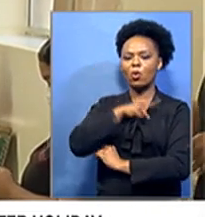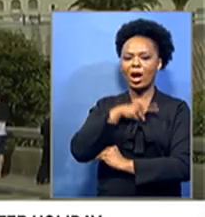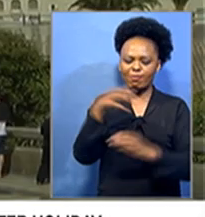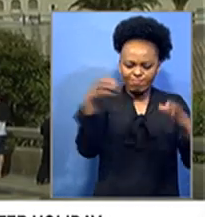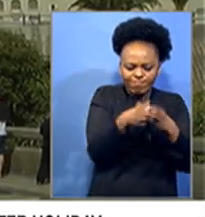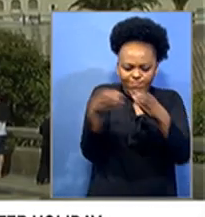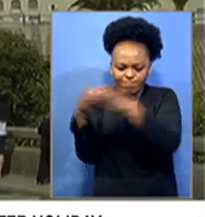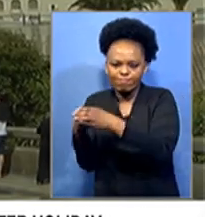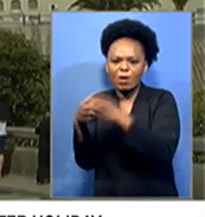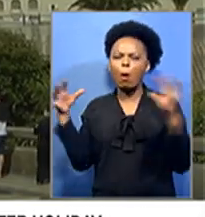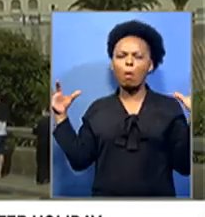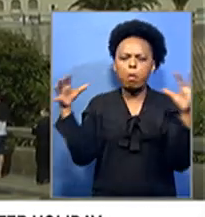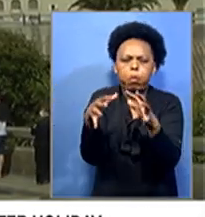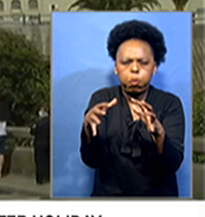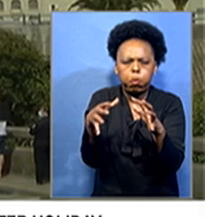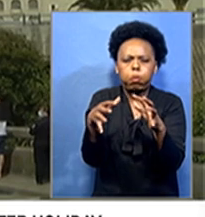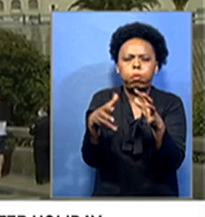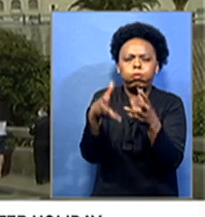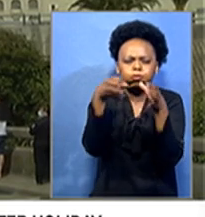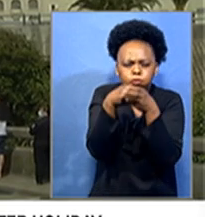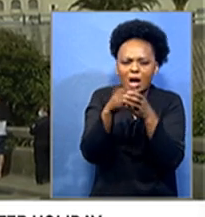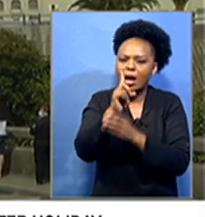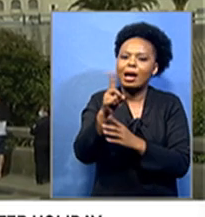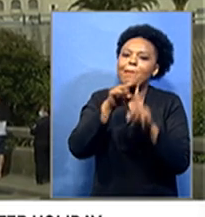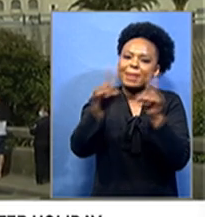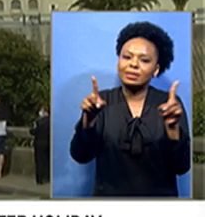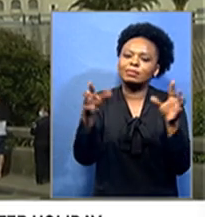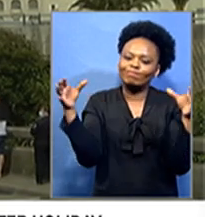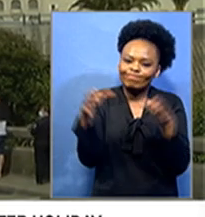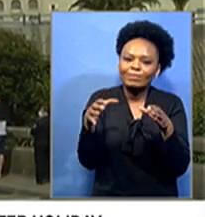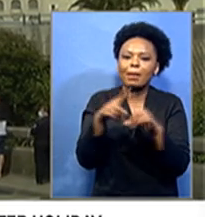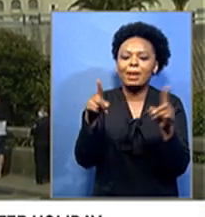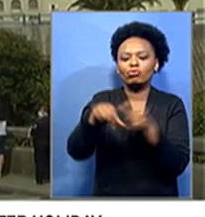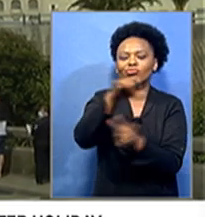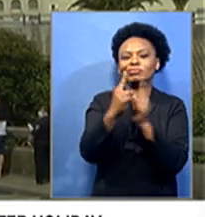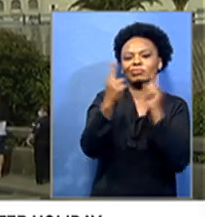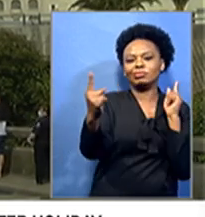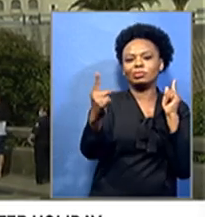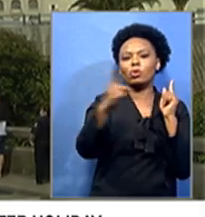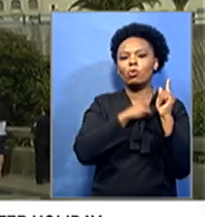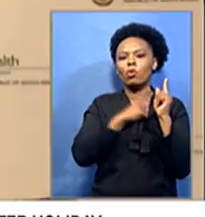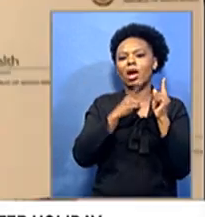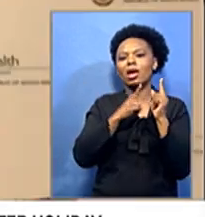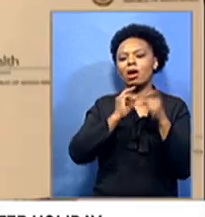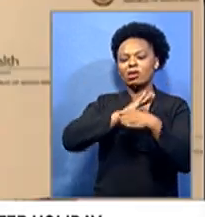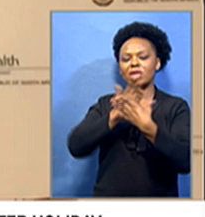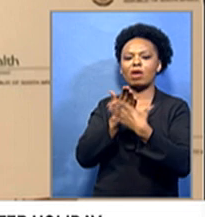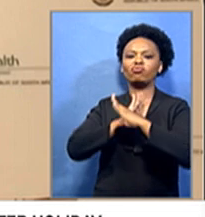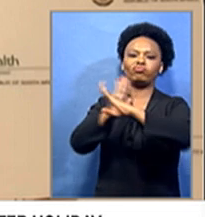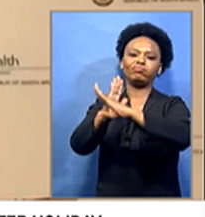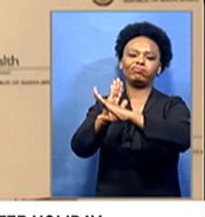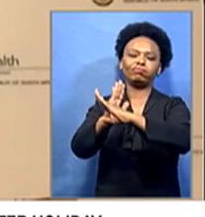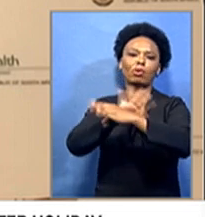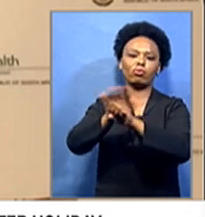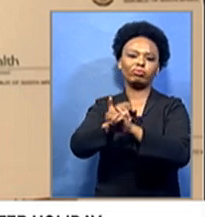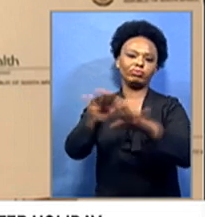they must actually be strong distancing to avoid super spread activities. Then we can delay the third wave as far